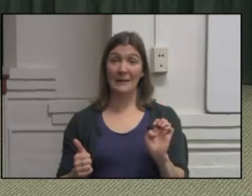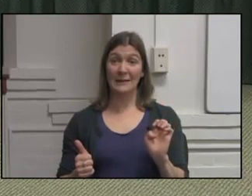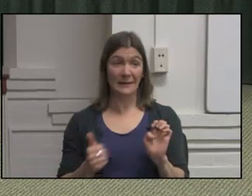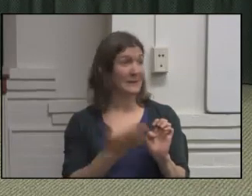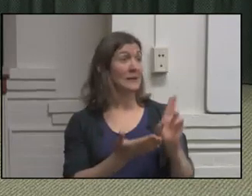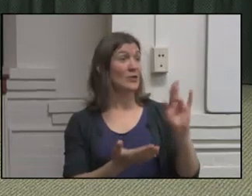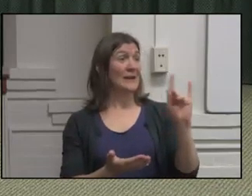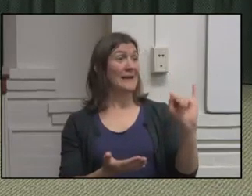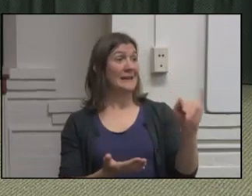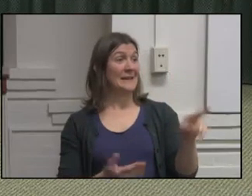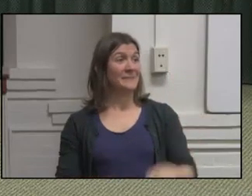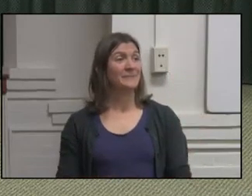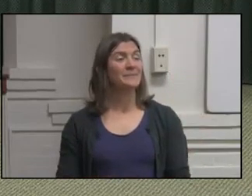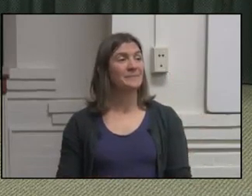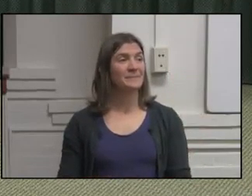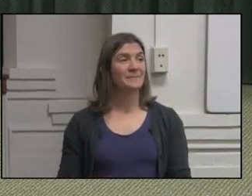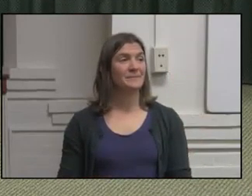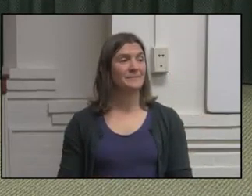Ricky? Hi.